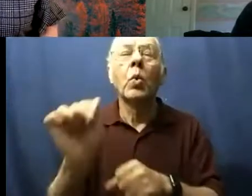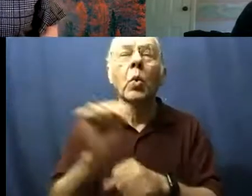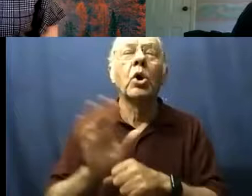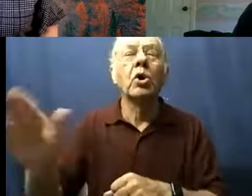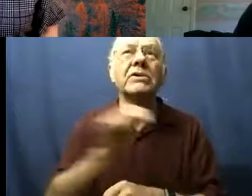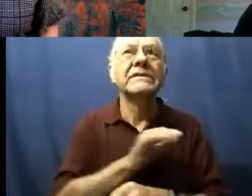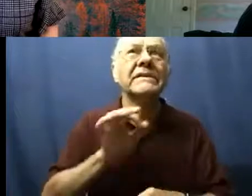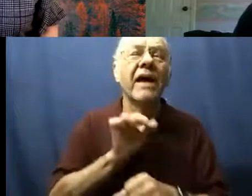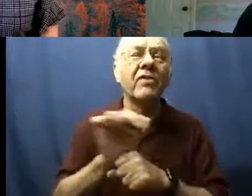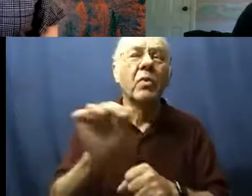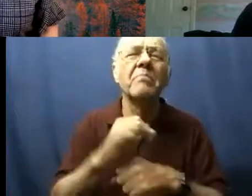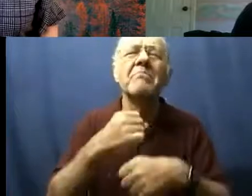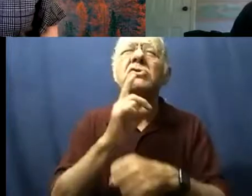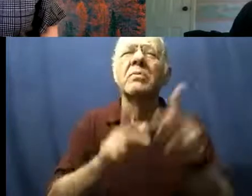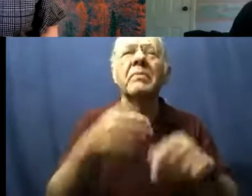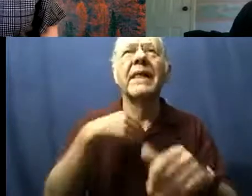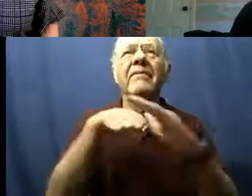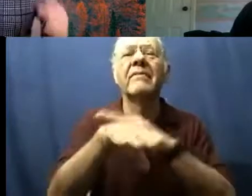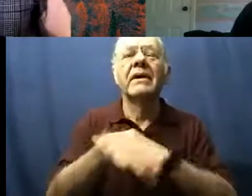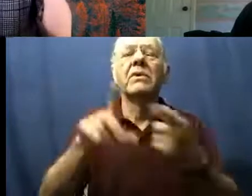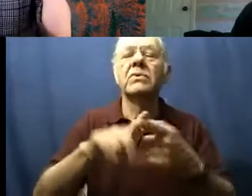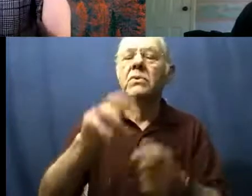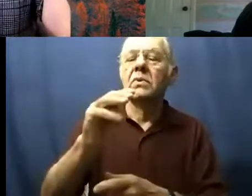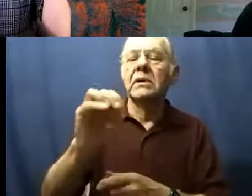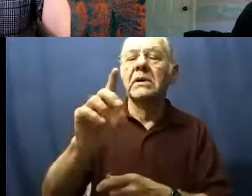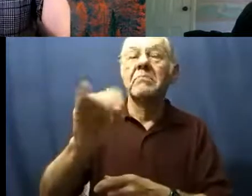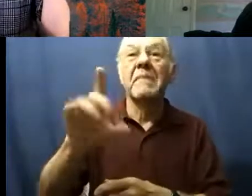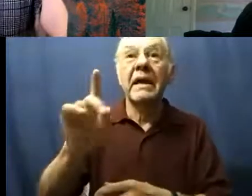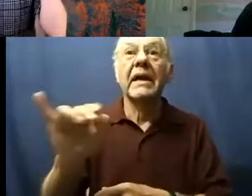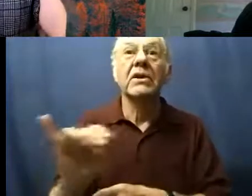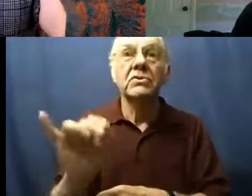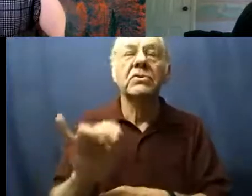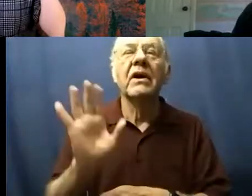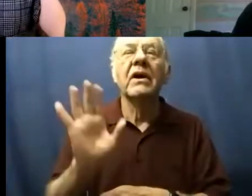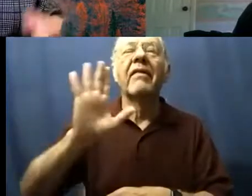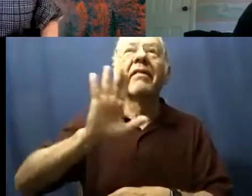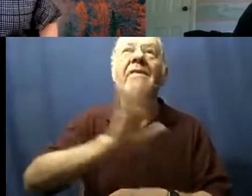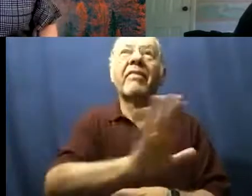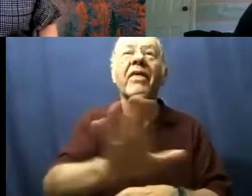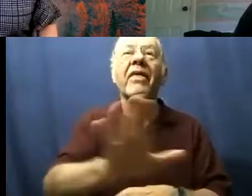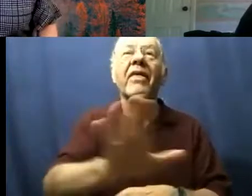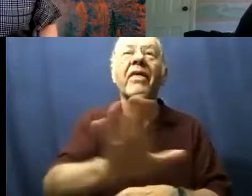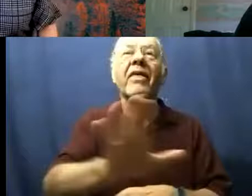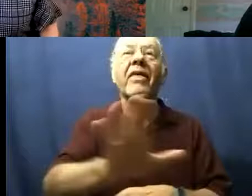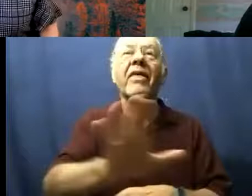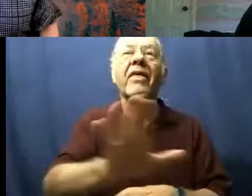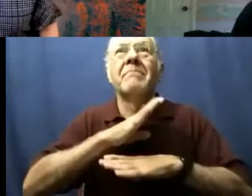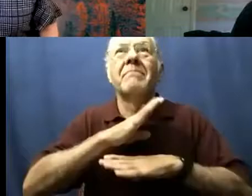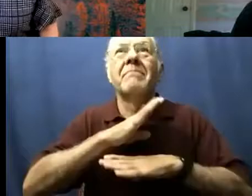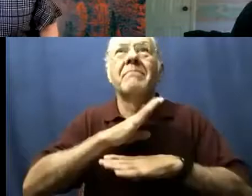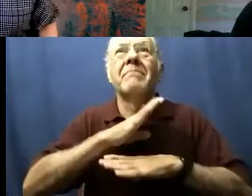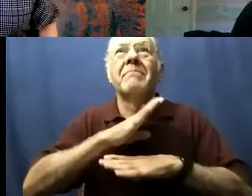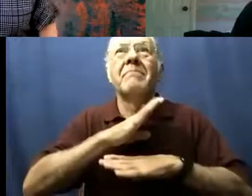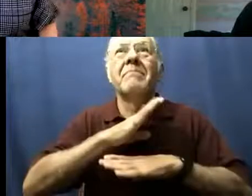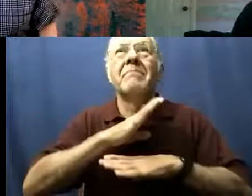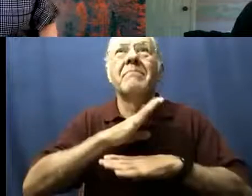to ensure that people have access to Medicaid, that their needs are being met during this time, and really thinking in an innovative way how